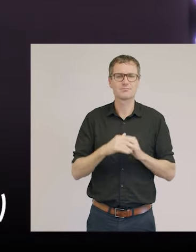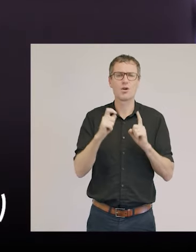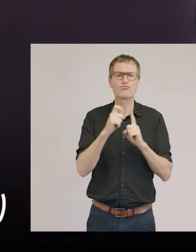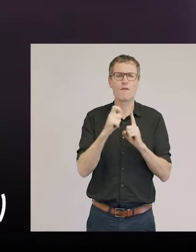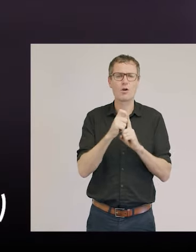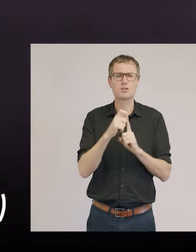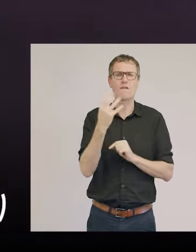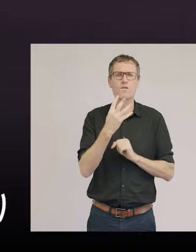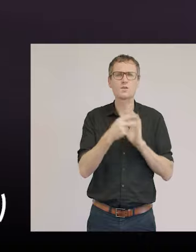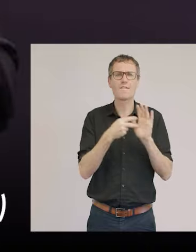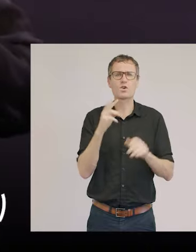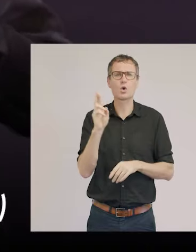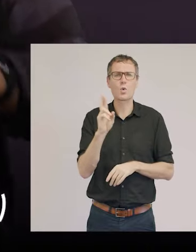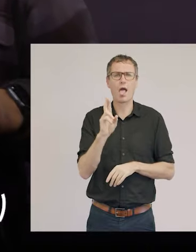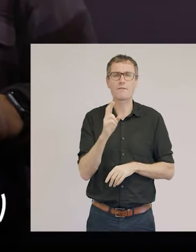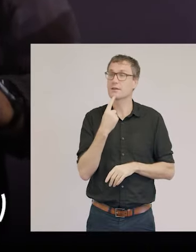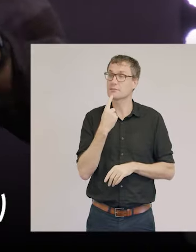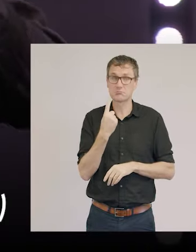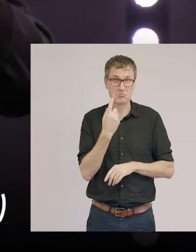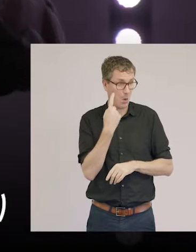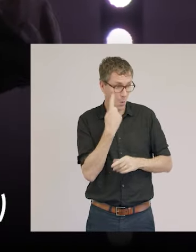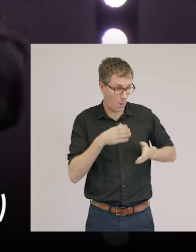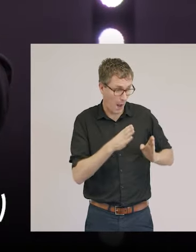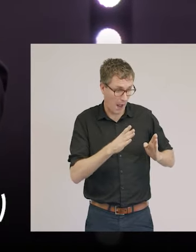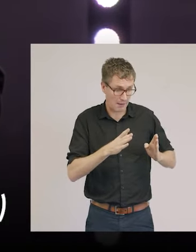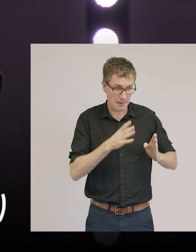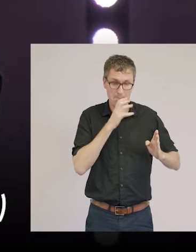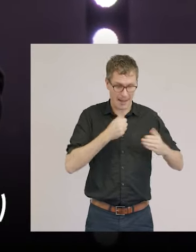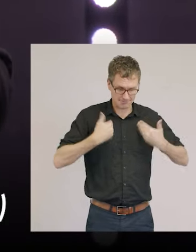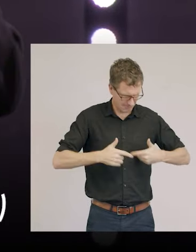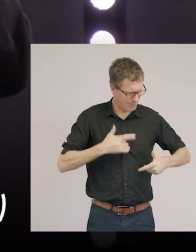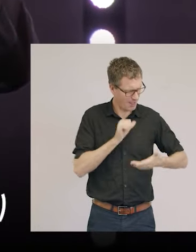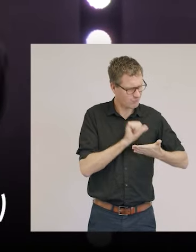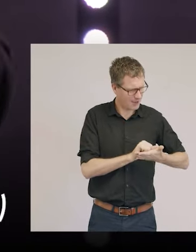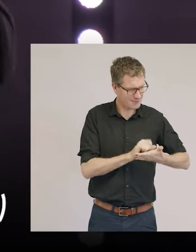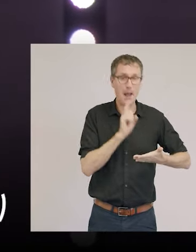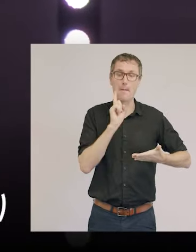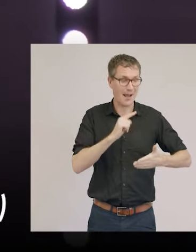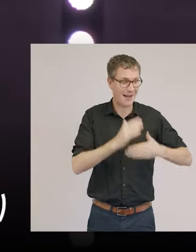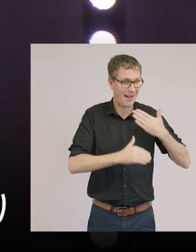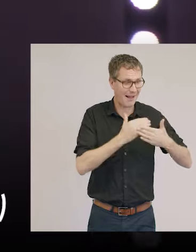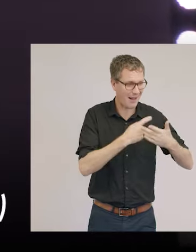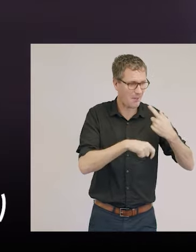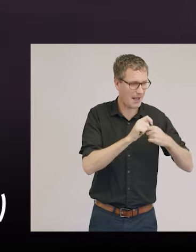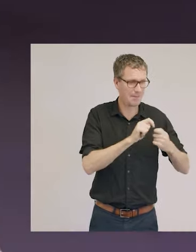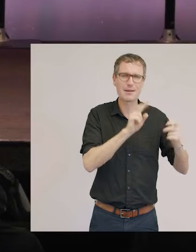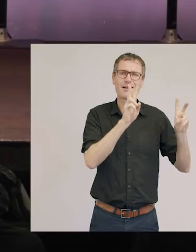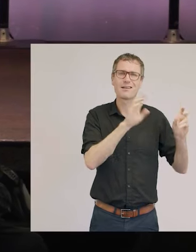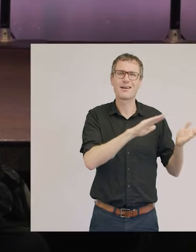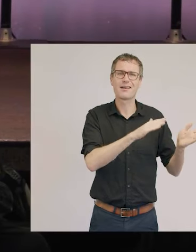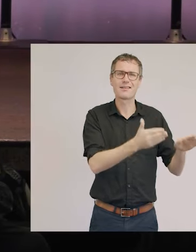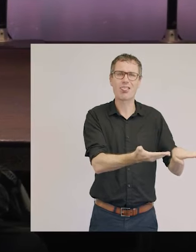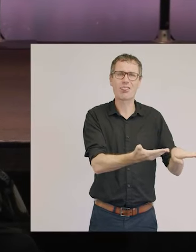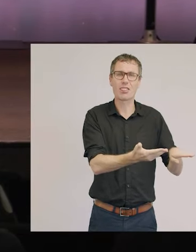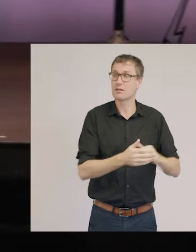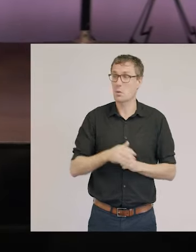Proverbs 14 verse 12, it says, there is a way that seems right to a man, but in the end it leads to death. So